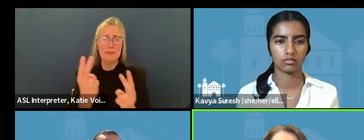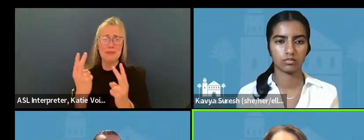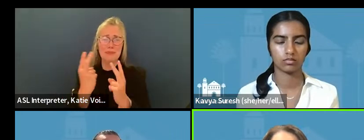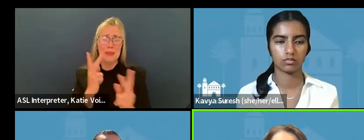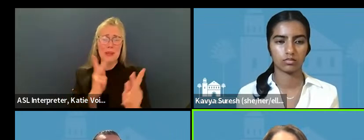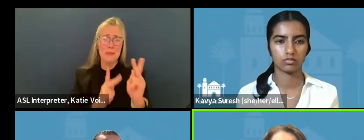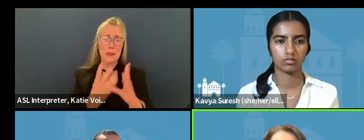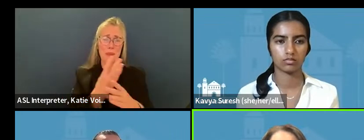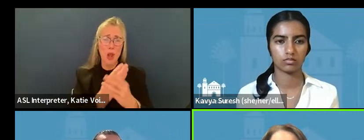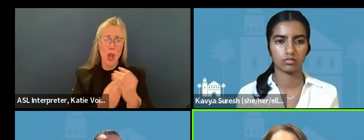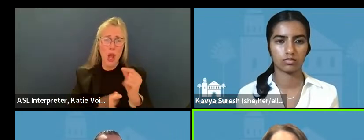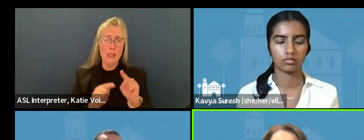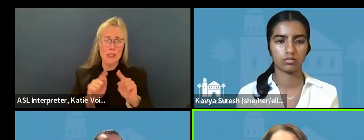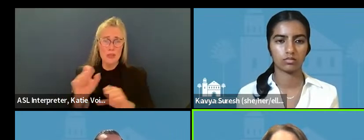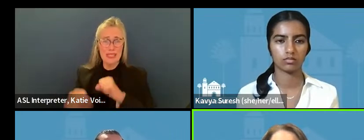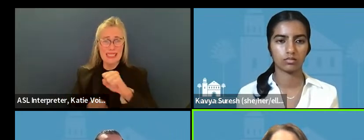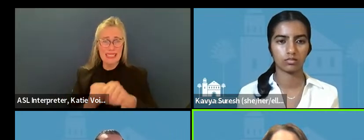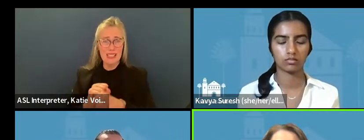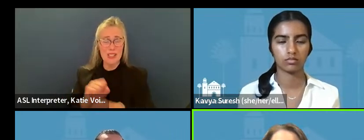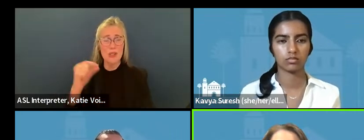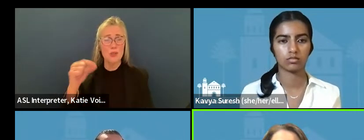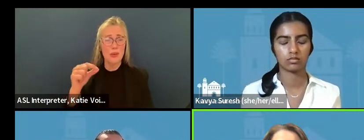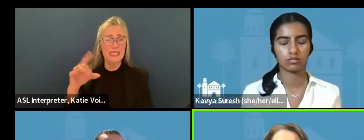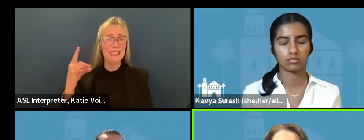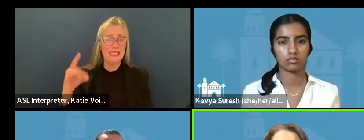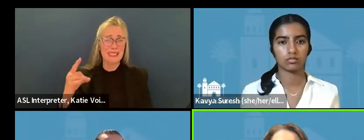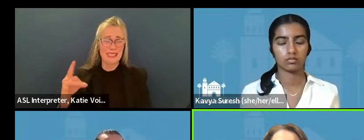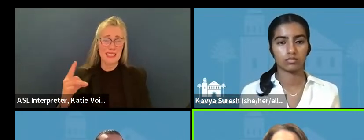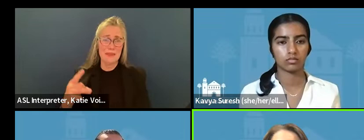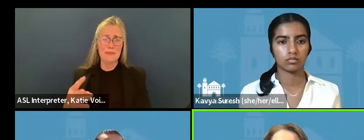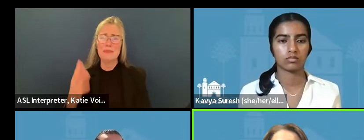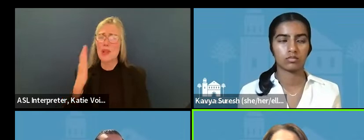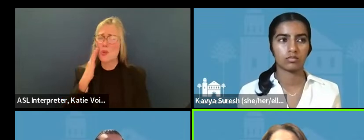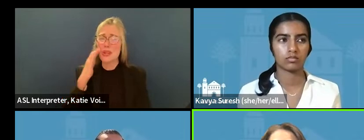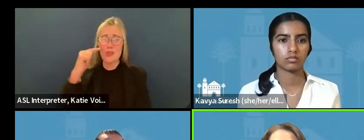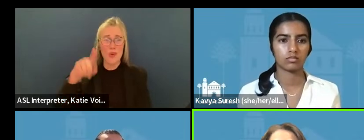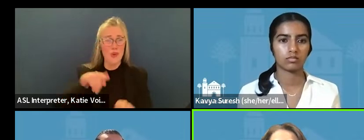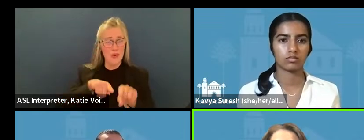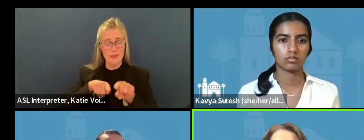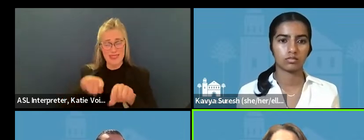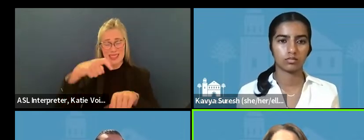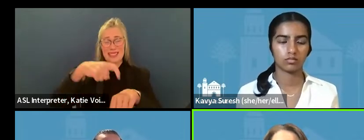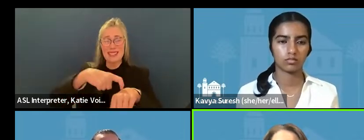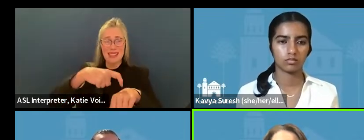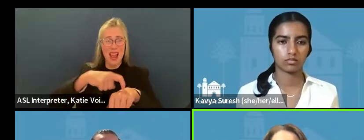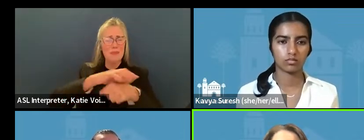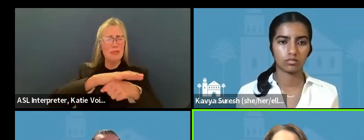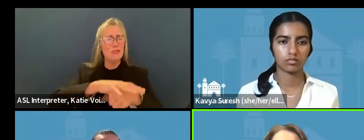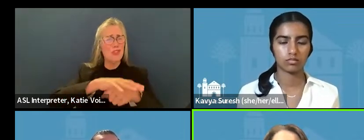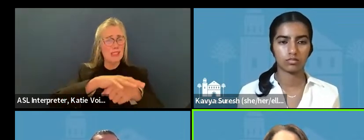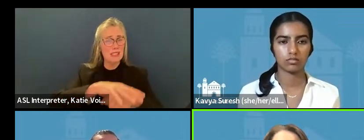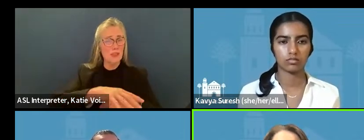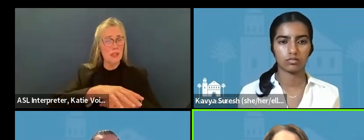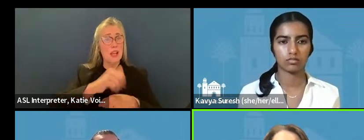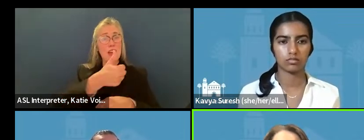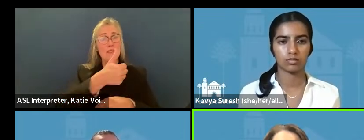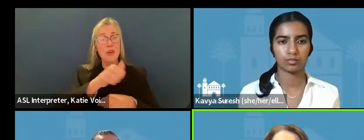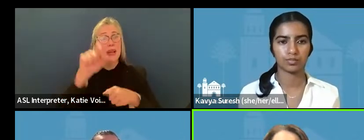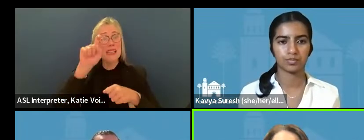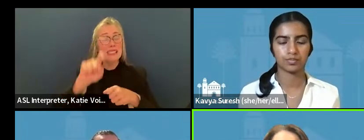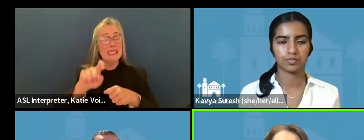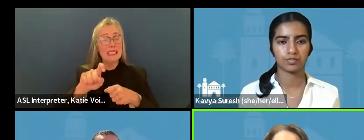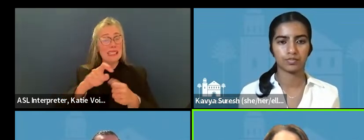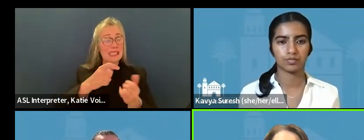This has been a stressful time for many people. We did send some resources for anyone that needs help